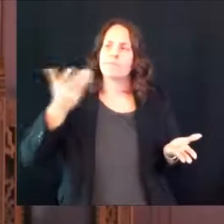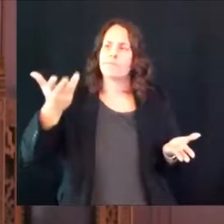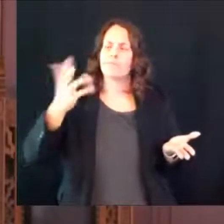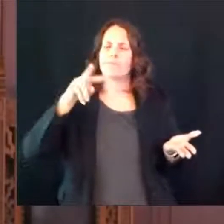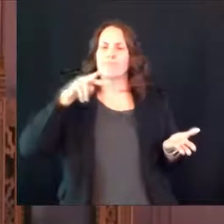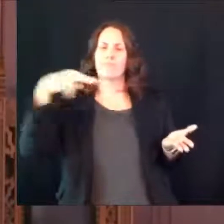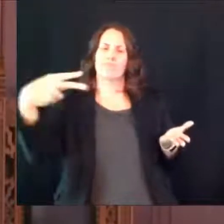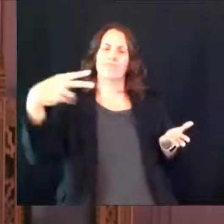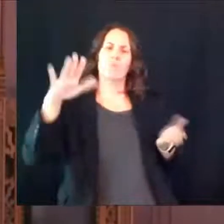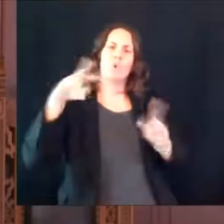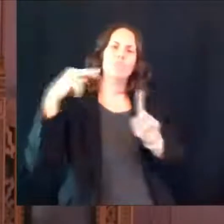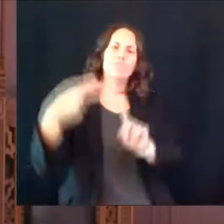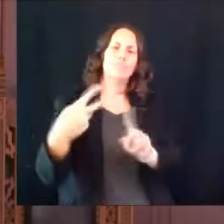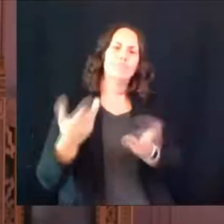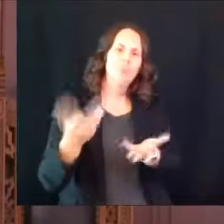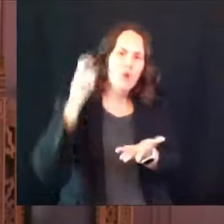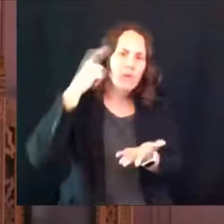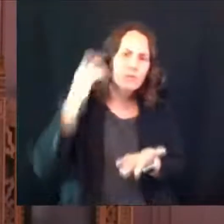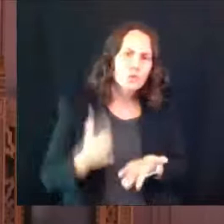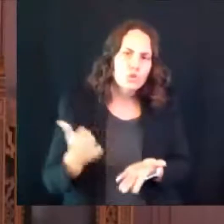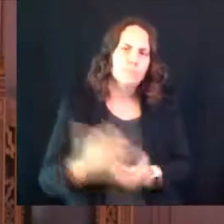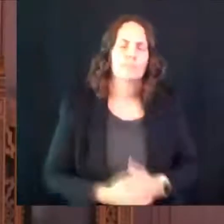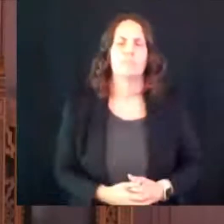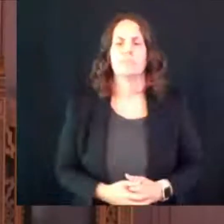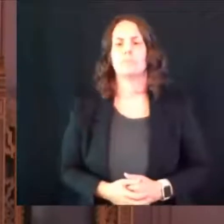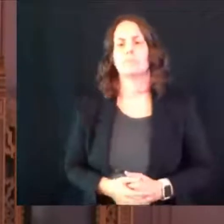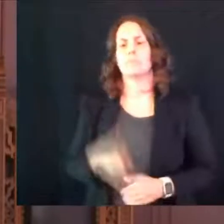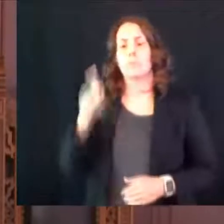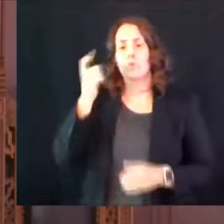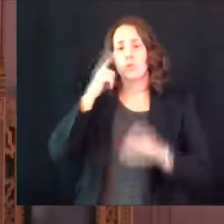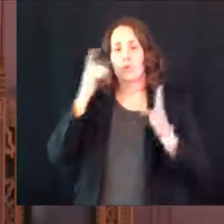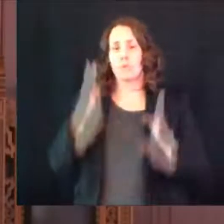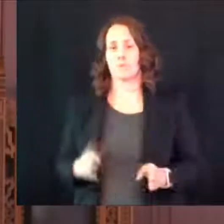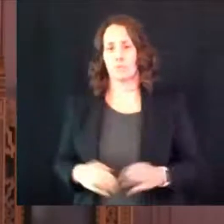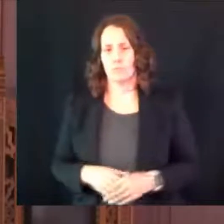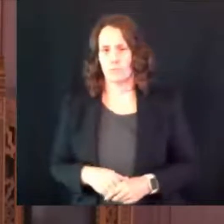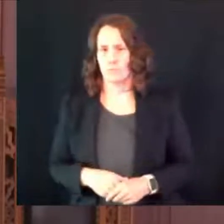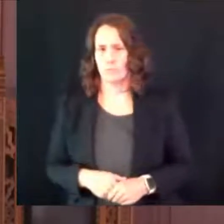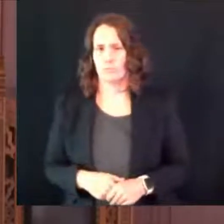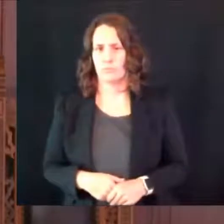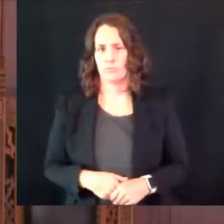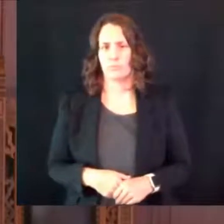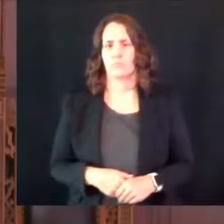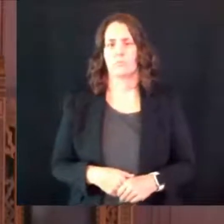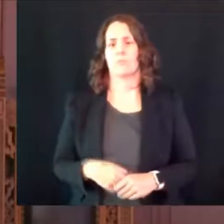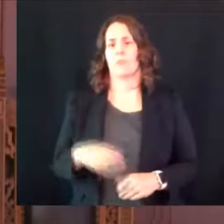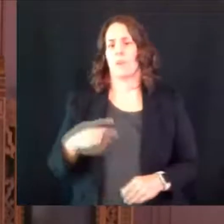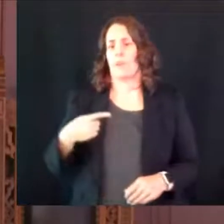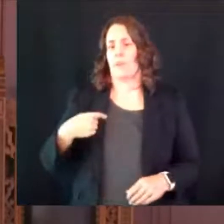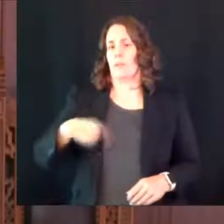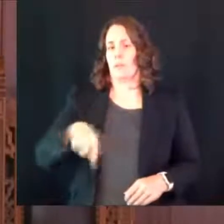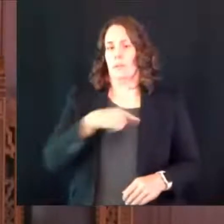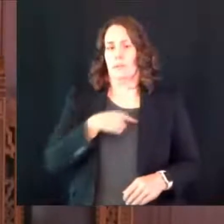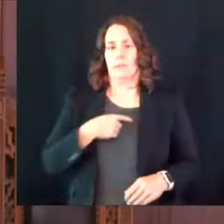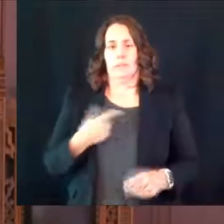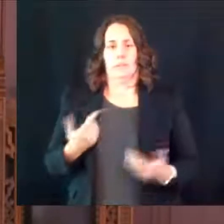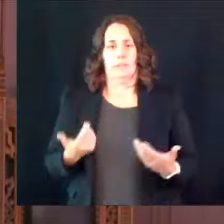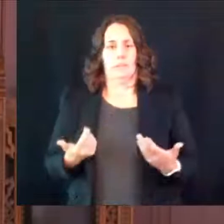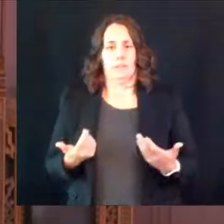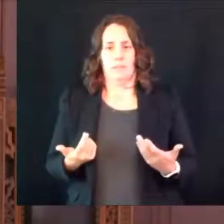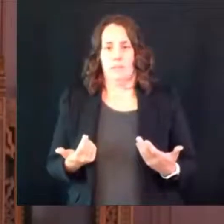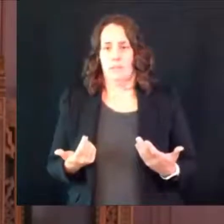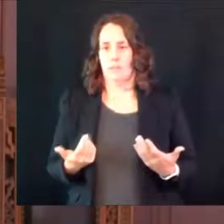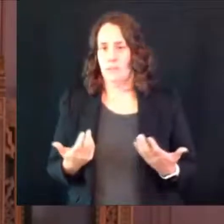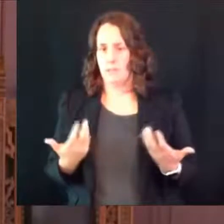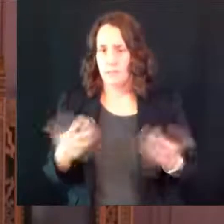other orders that we've had, and we believe that the state does have to lead on this. So the